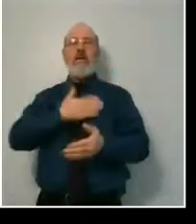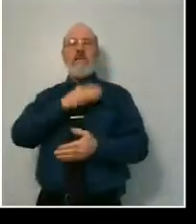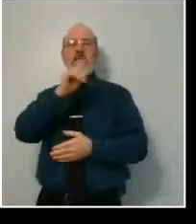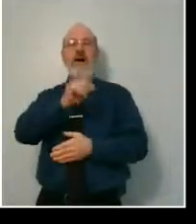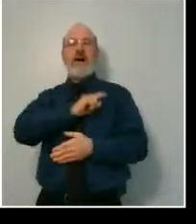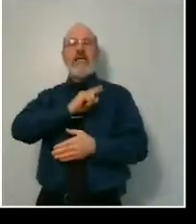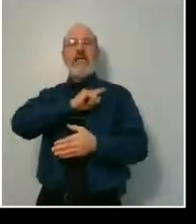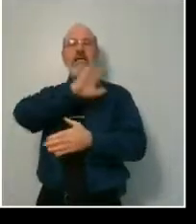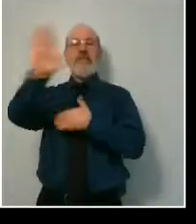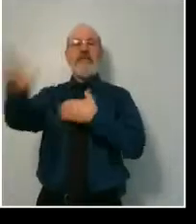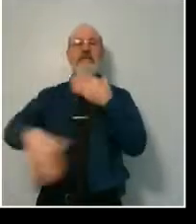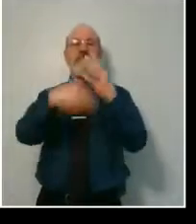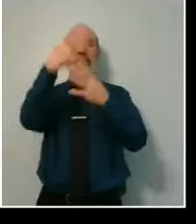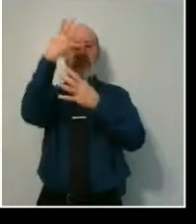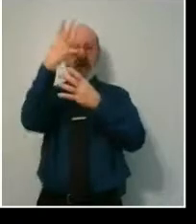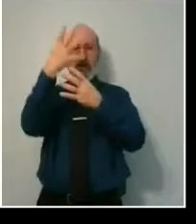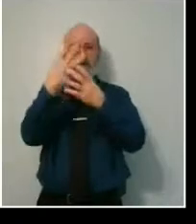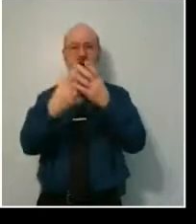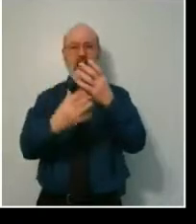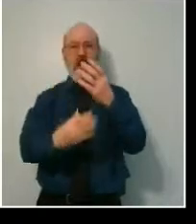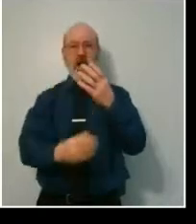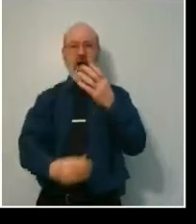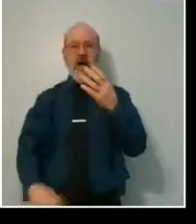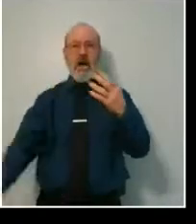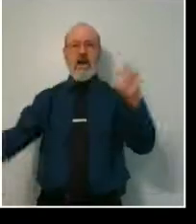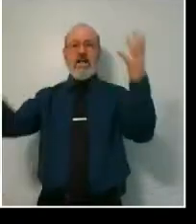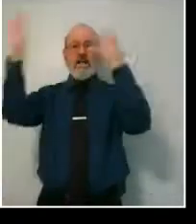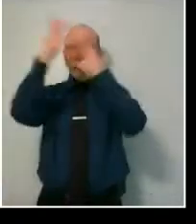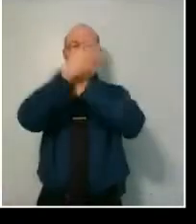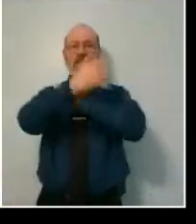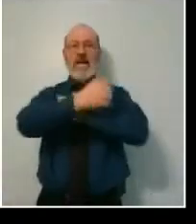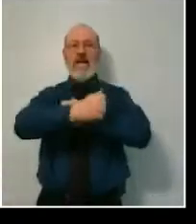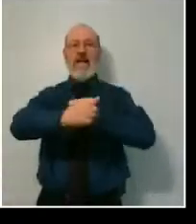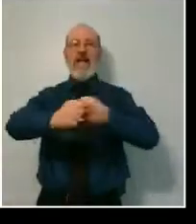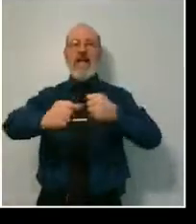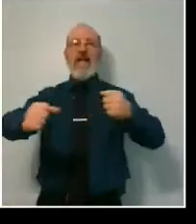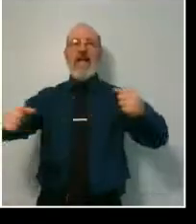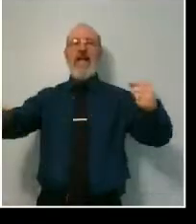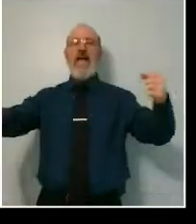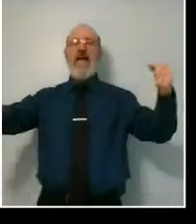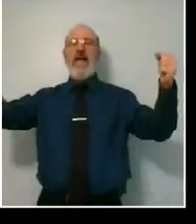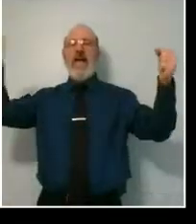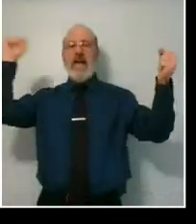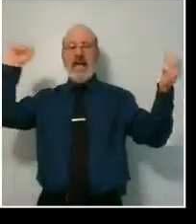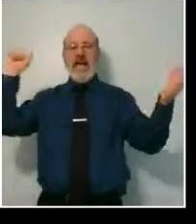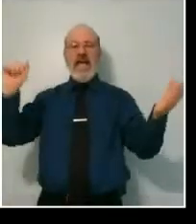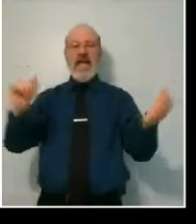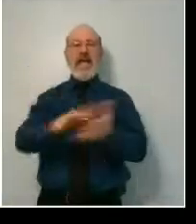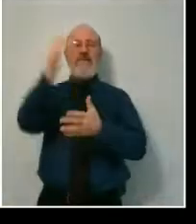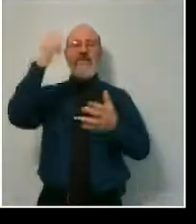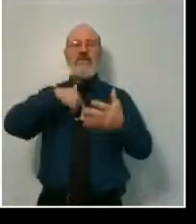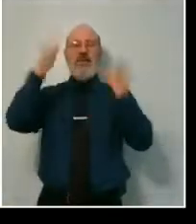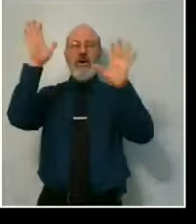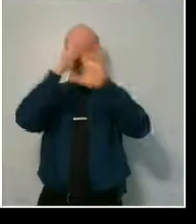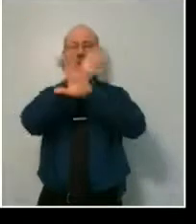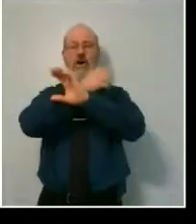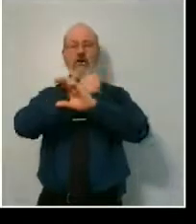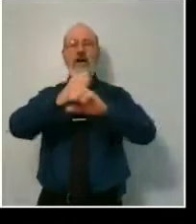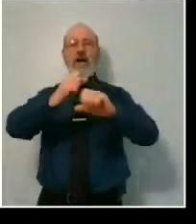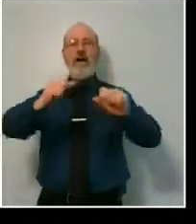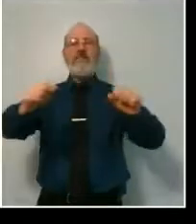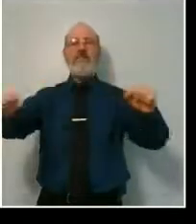my guilt is all gone. Glory and save, glory